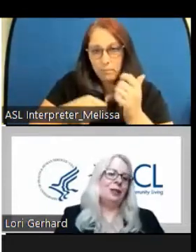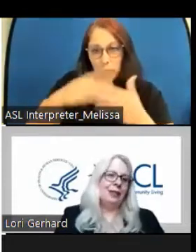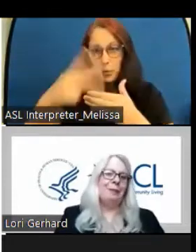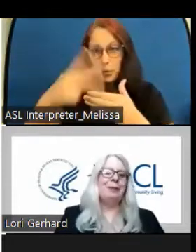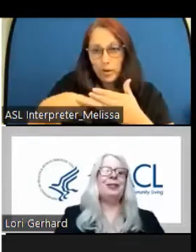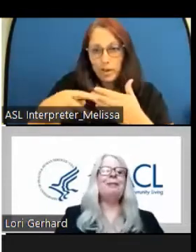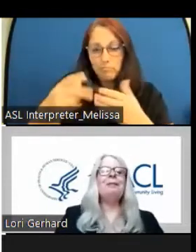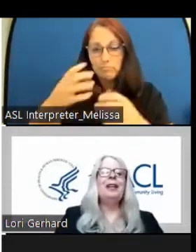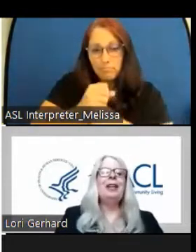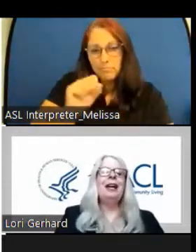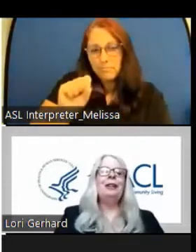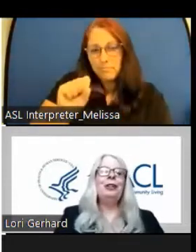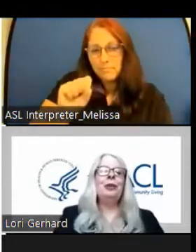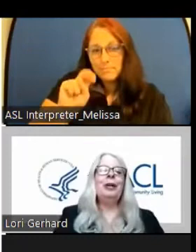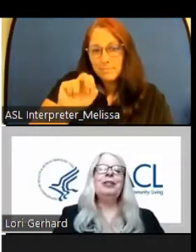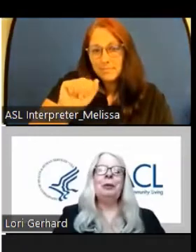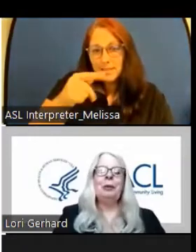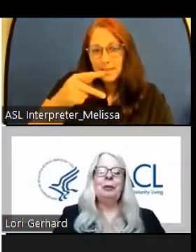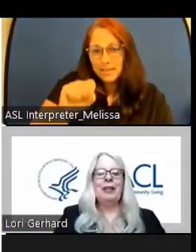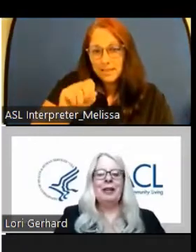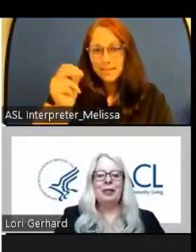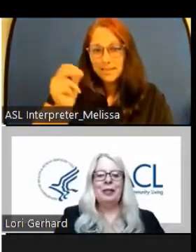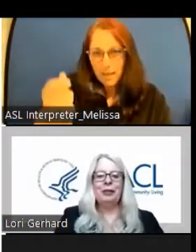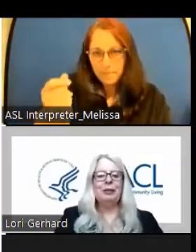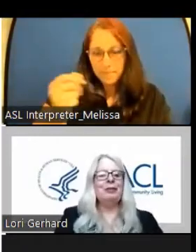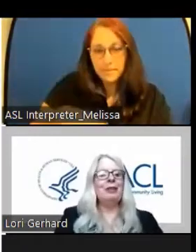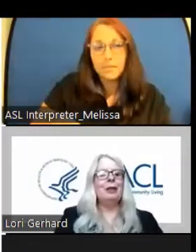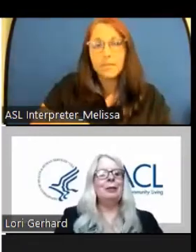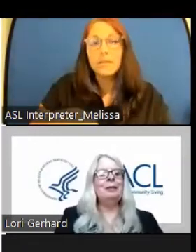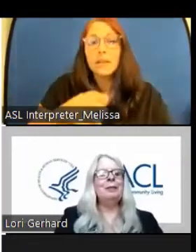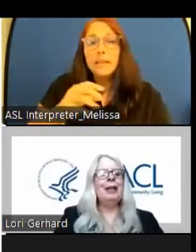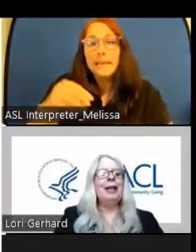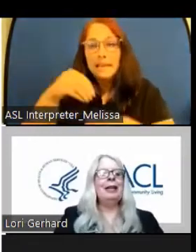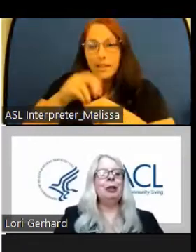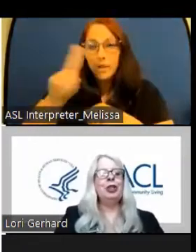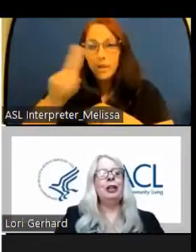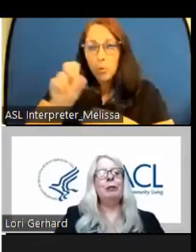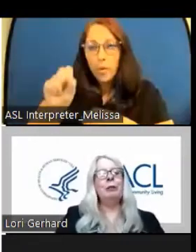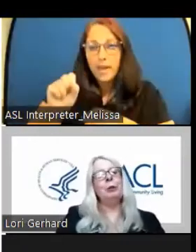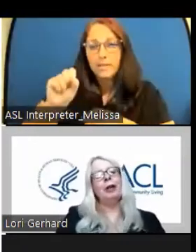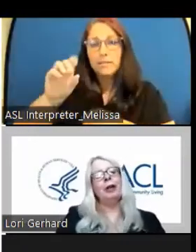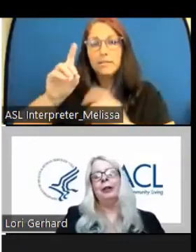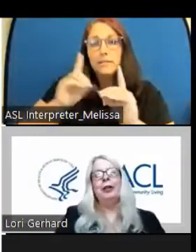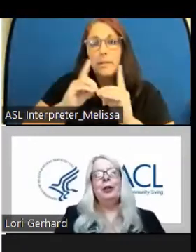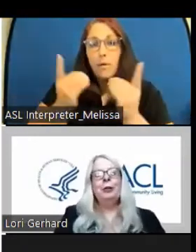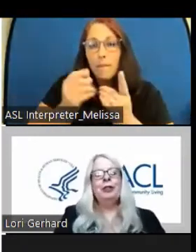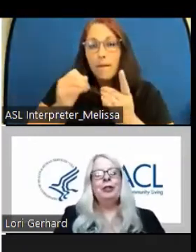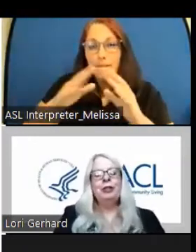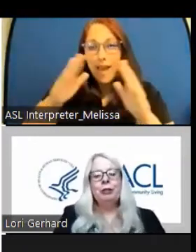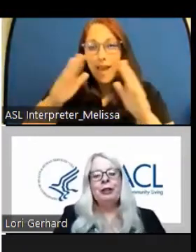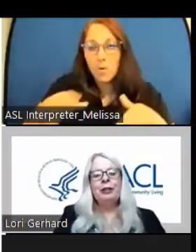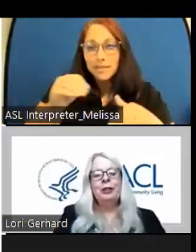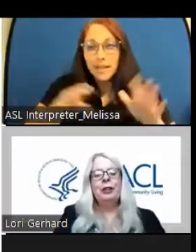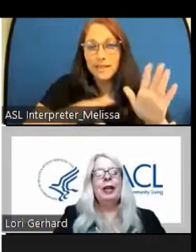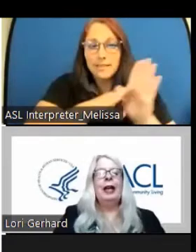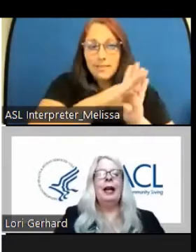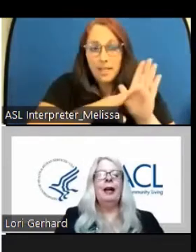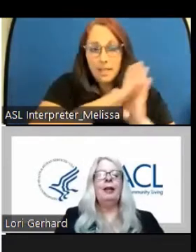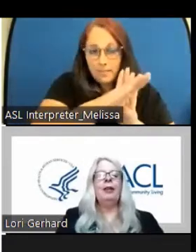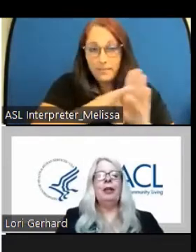SNAPS, SNAPS, at the U.S. Department of Housing and Urban Development, and Marcella McGuire, who is the